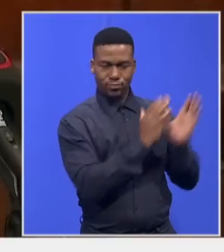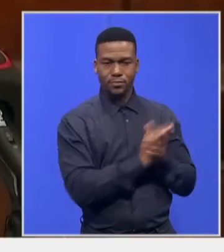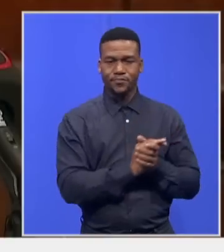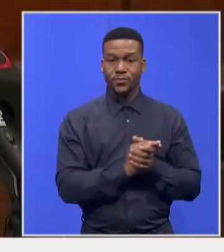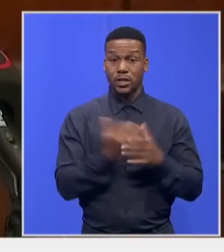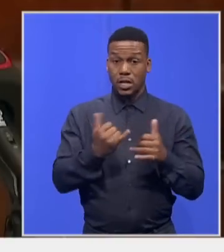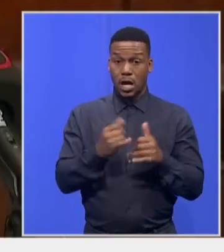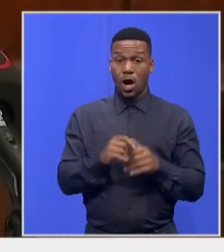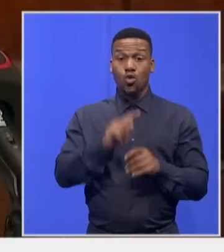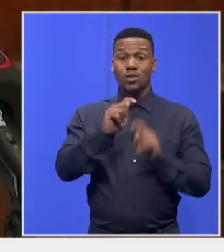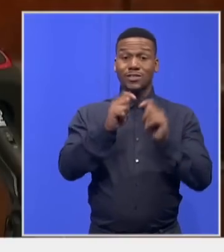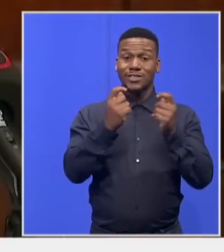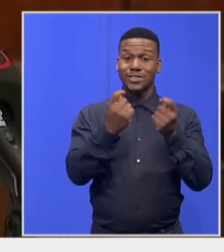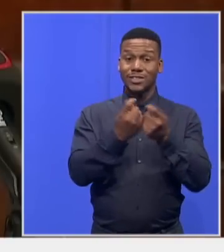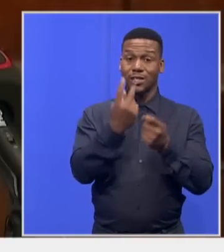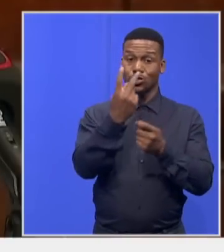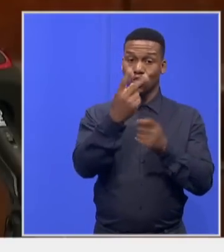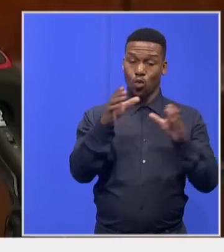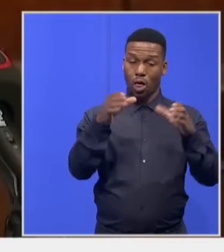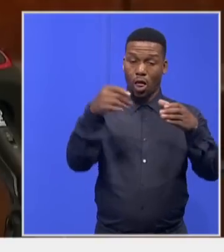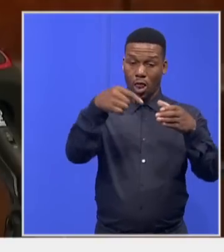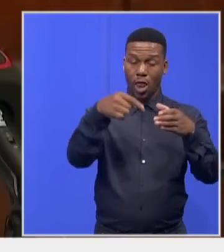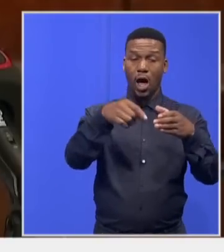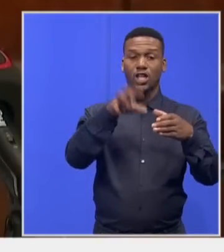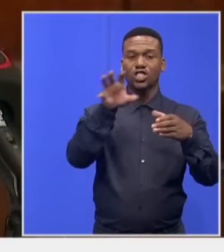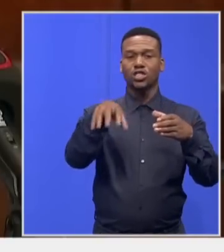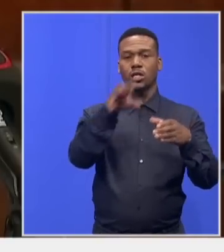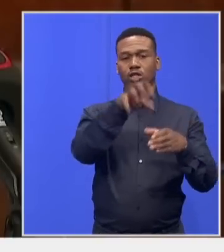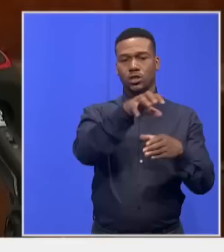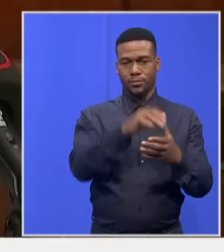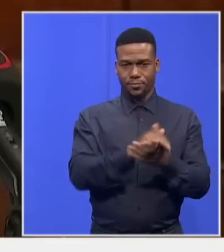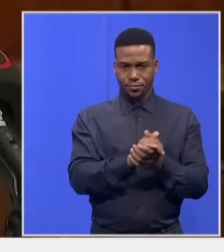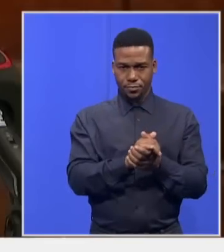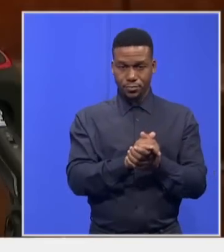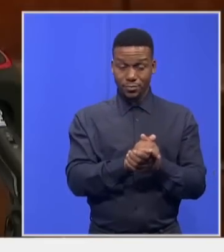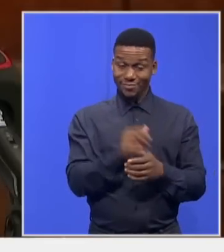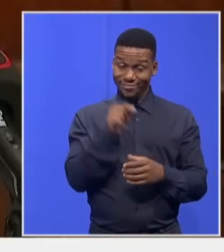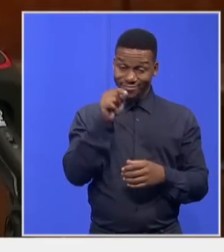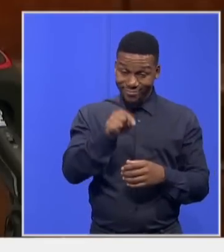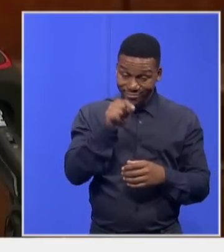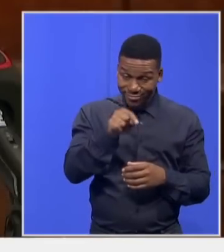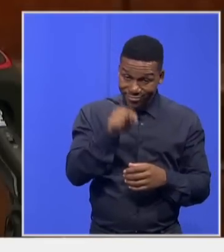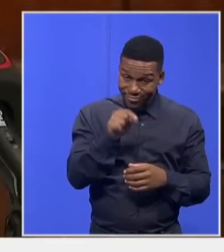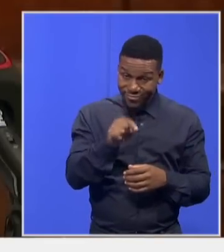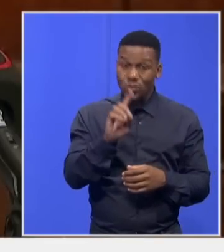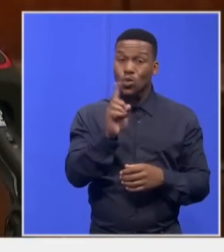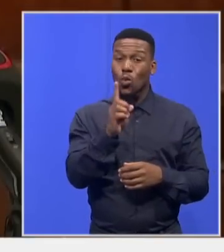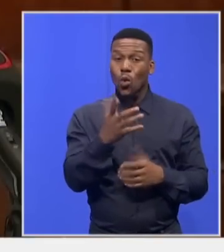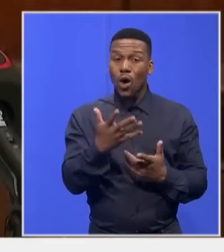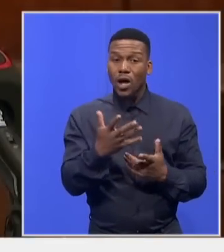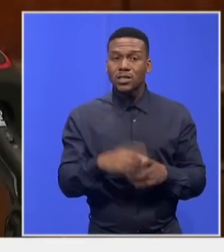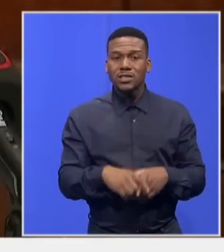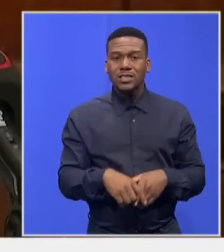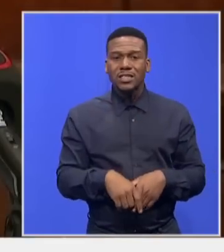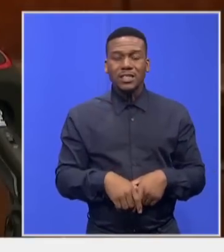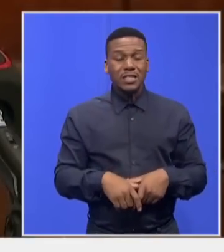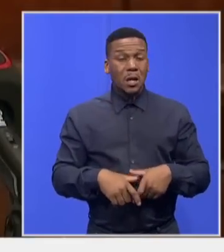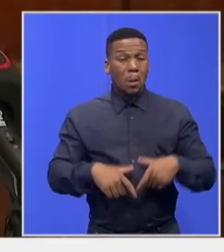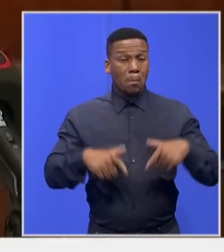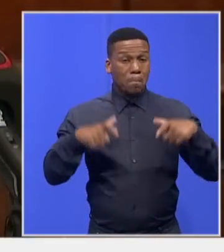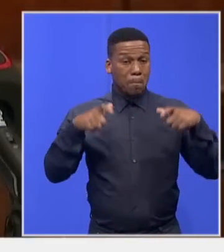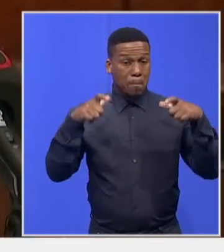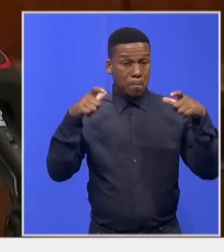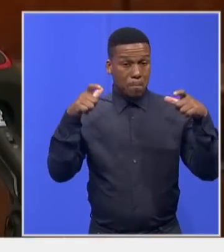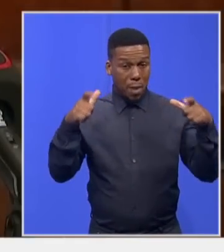stations. And tier 2 stations are significant in that essentially is the bulk of our generation